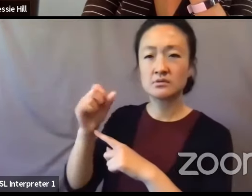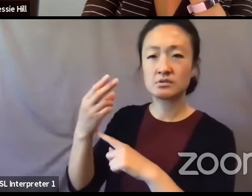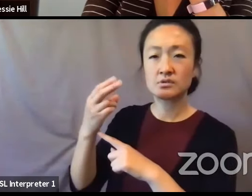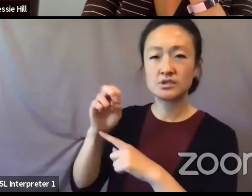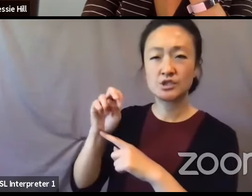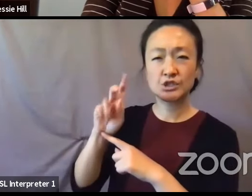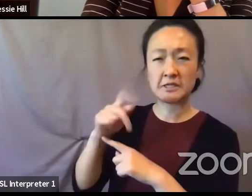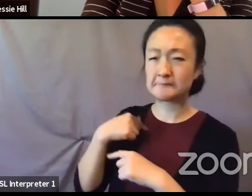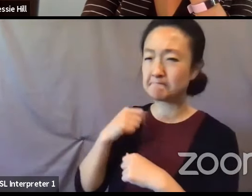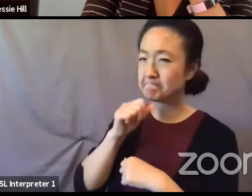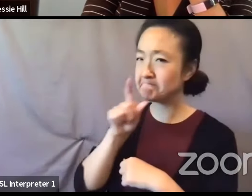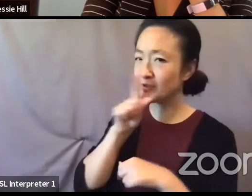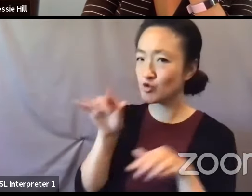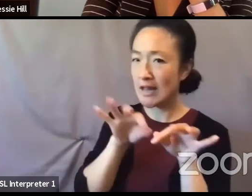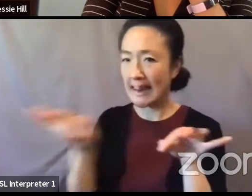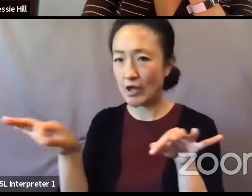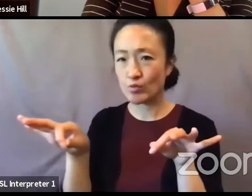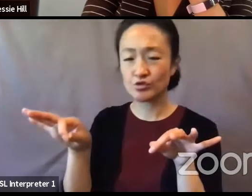I